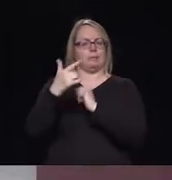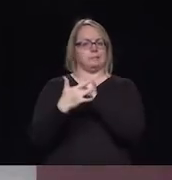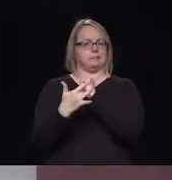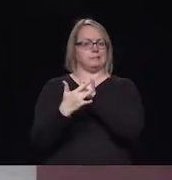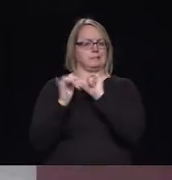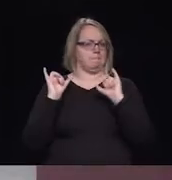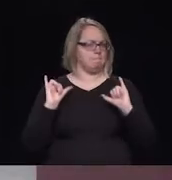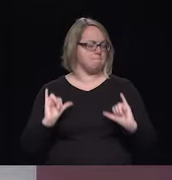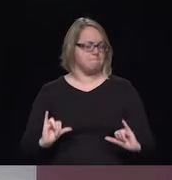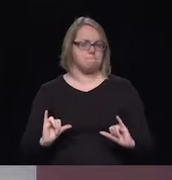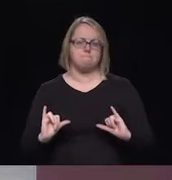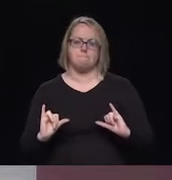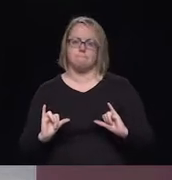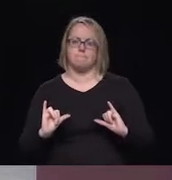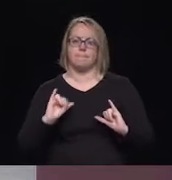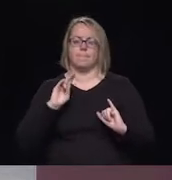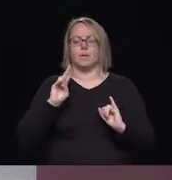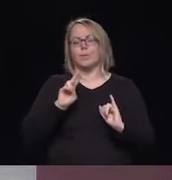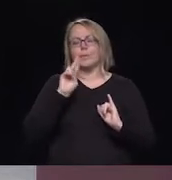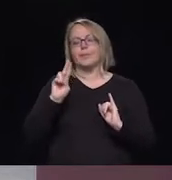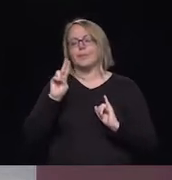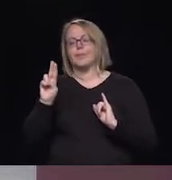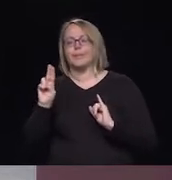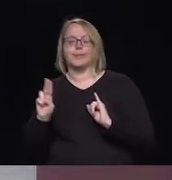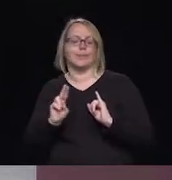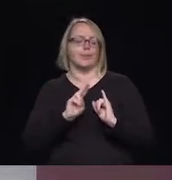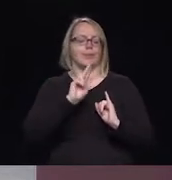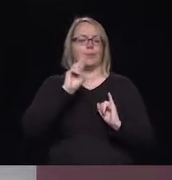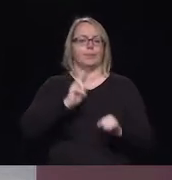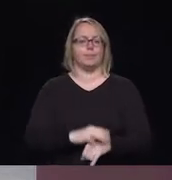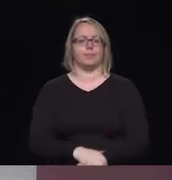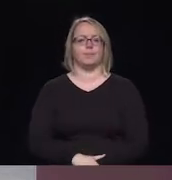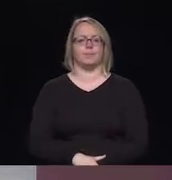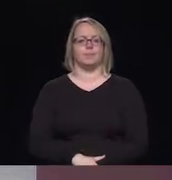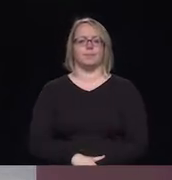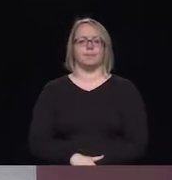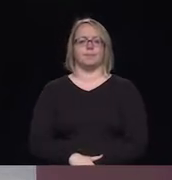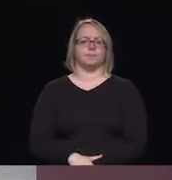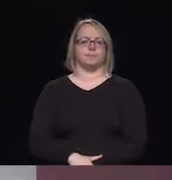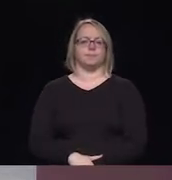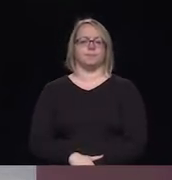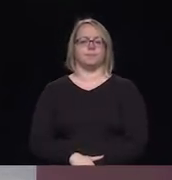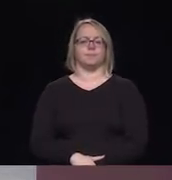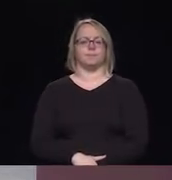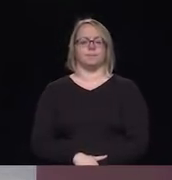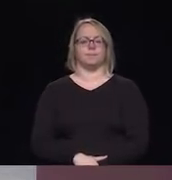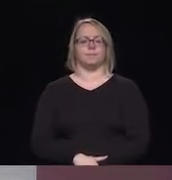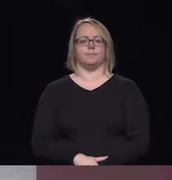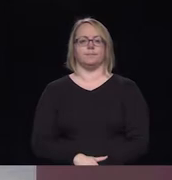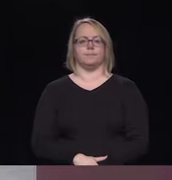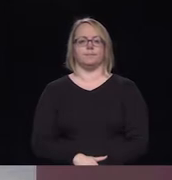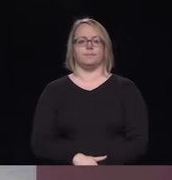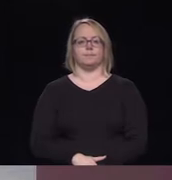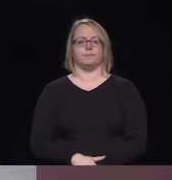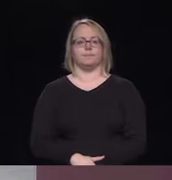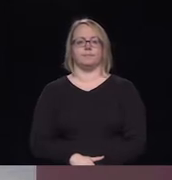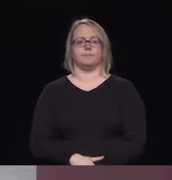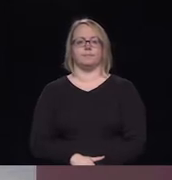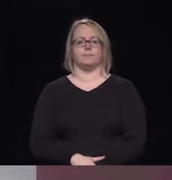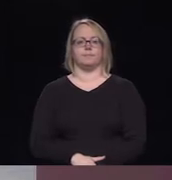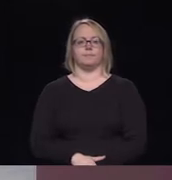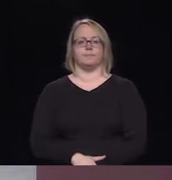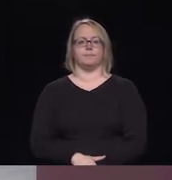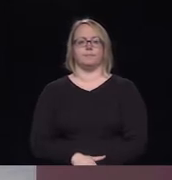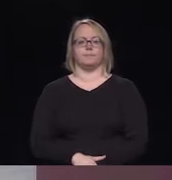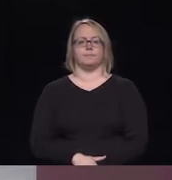stroke. Make sure you're not using too much pressure against the canvas. If you push too hard, it will actually start to erase the